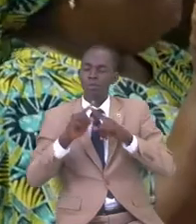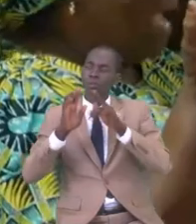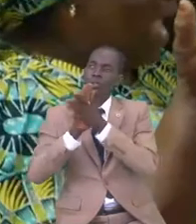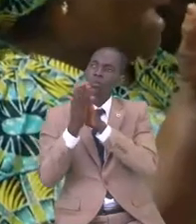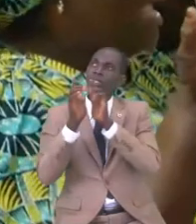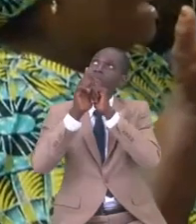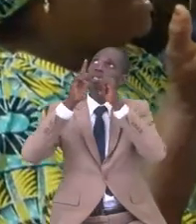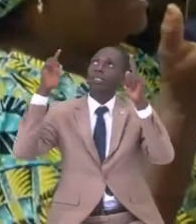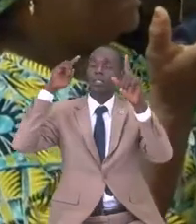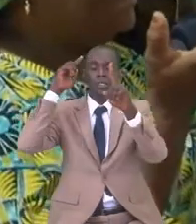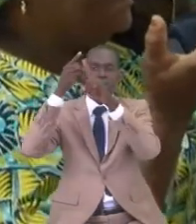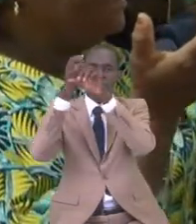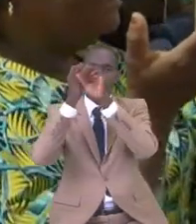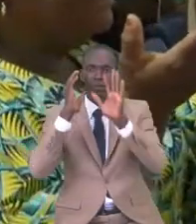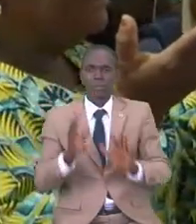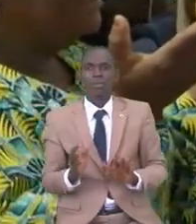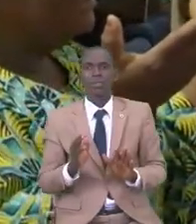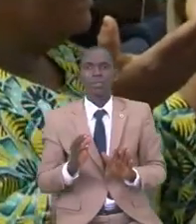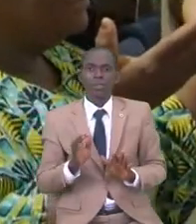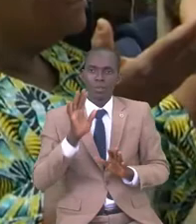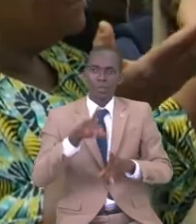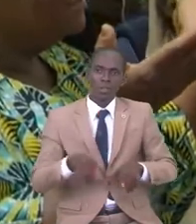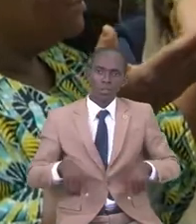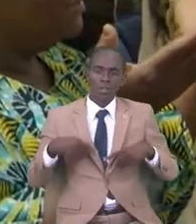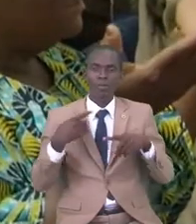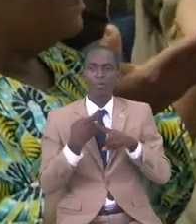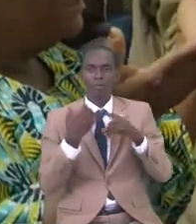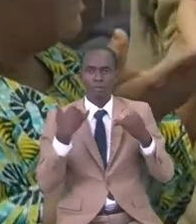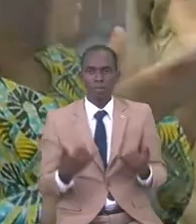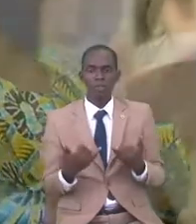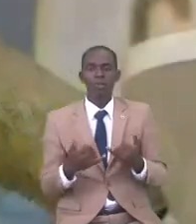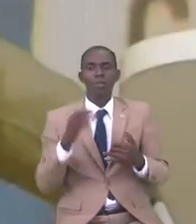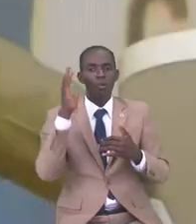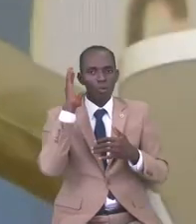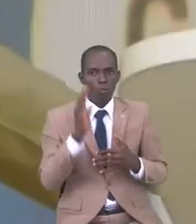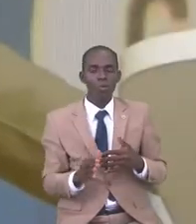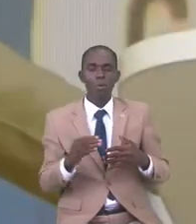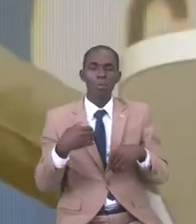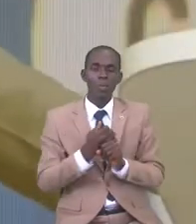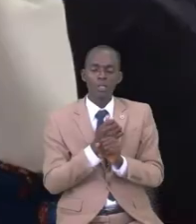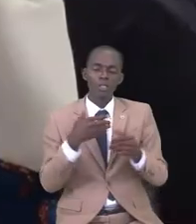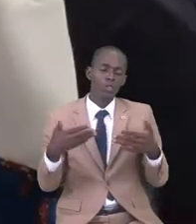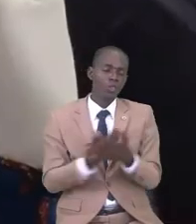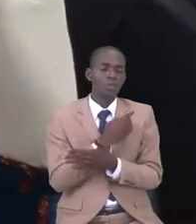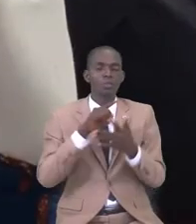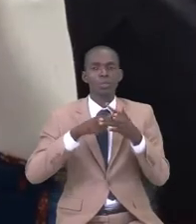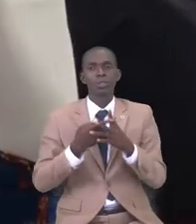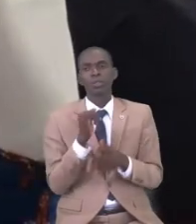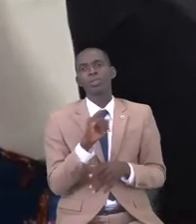achiever. Your life from today will mark a new beginning.